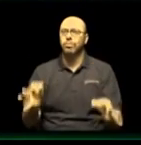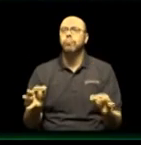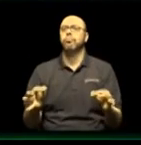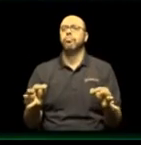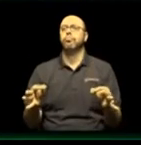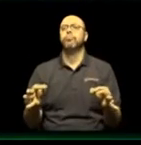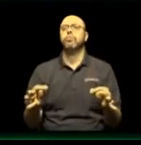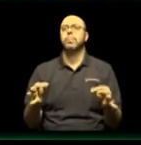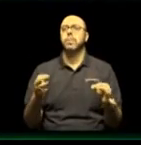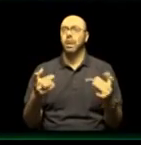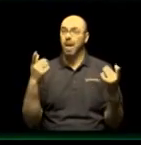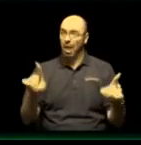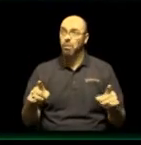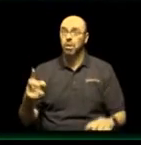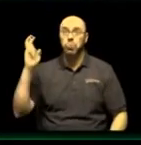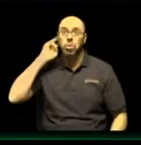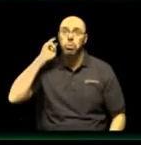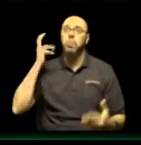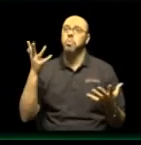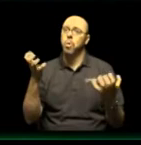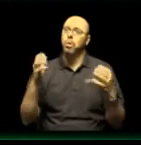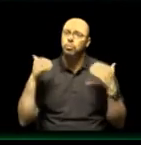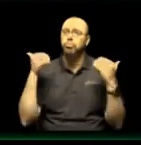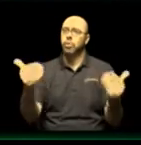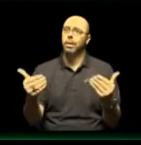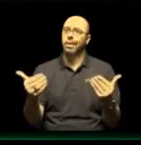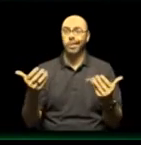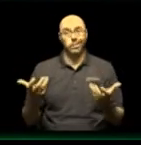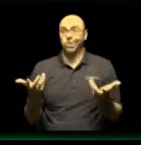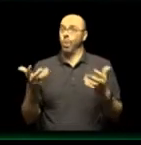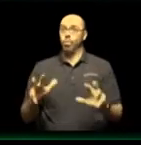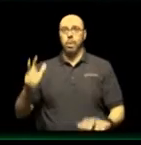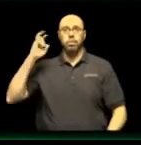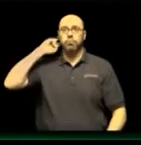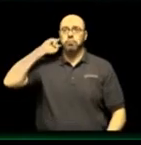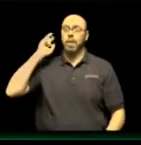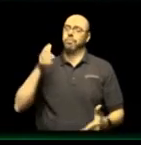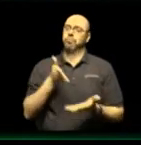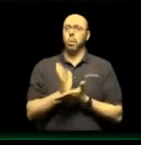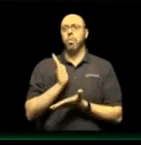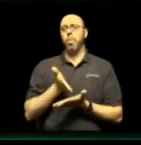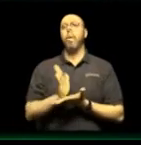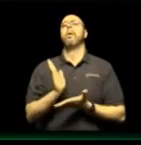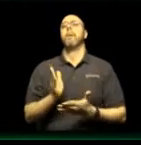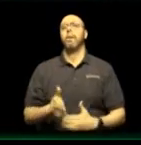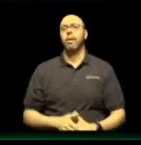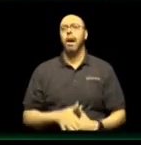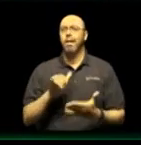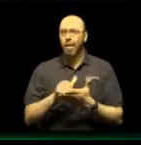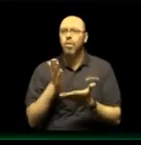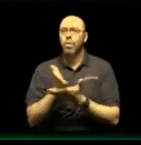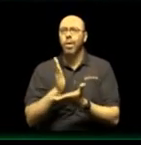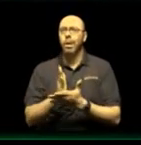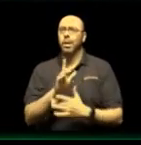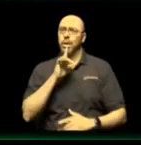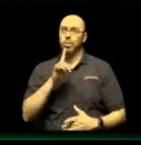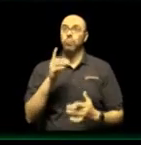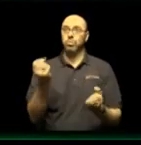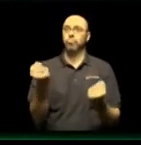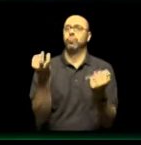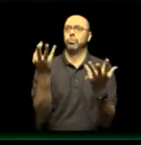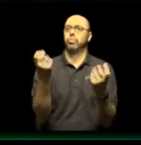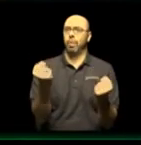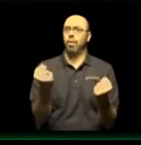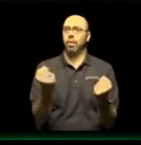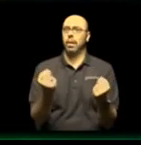want to get cochlear, go ahead. If you don't want to get cochlear, that's okay. It's okay being signs. It's